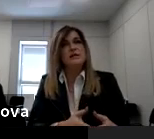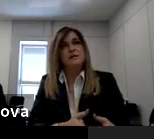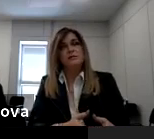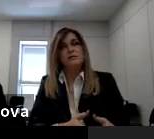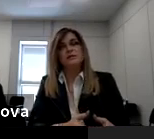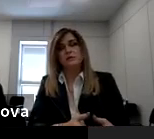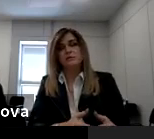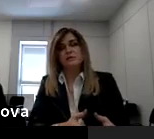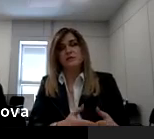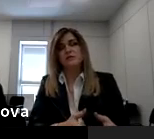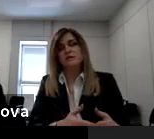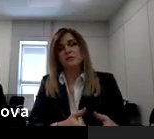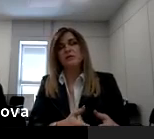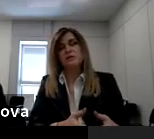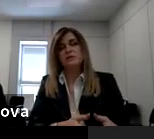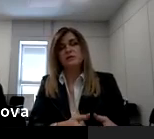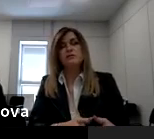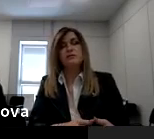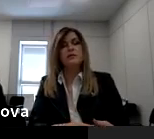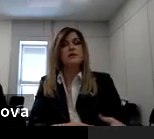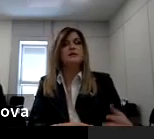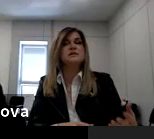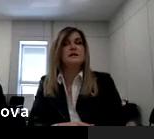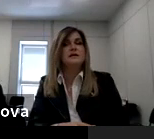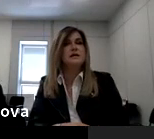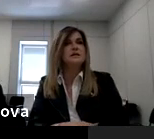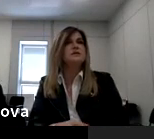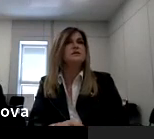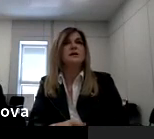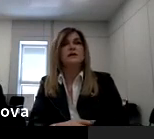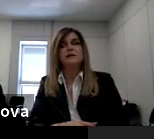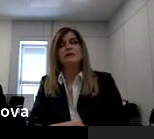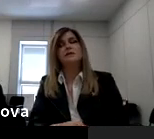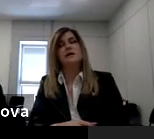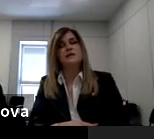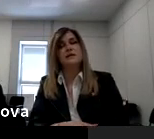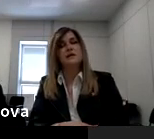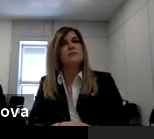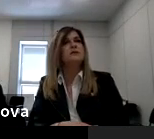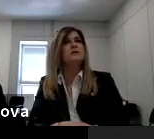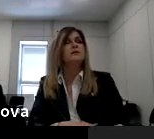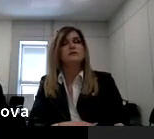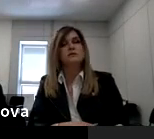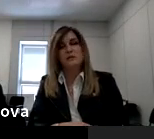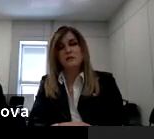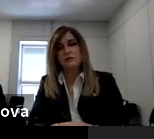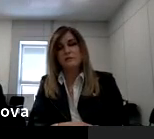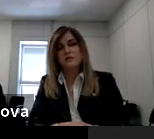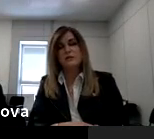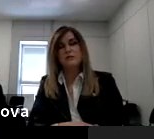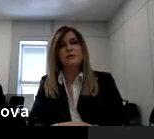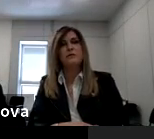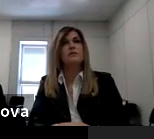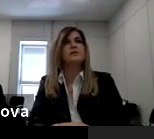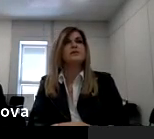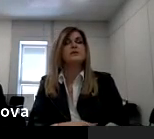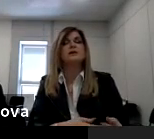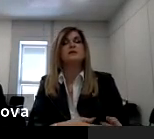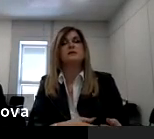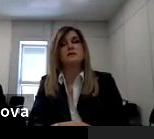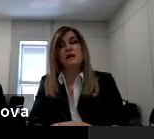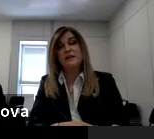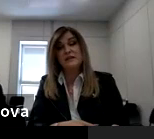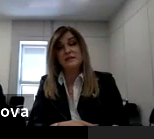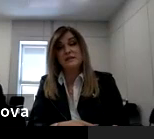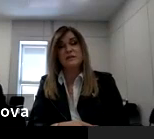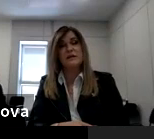use a standard modern control protocols, DMX, ArtNet, RDM, and PWM, of course,